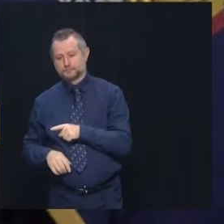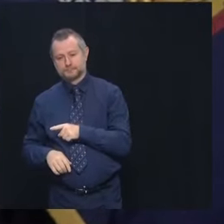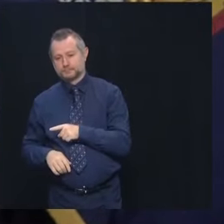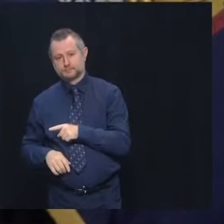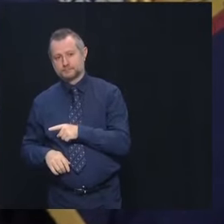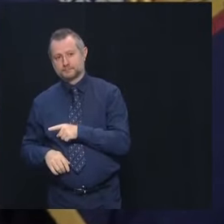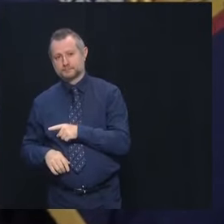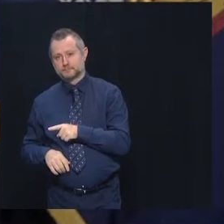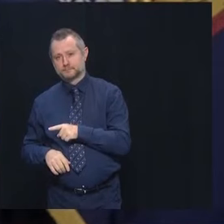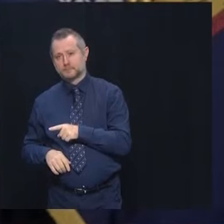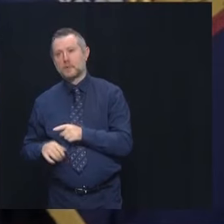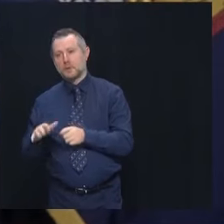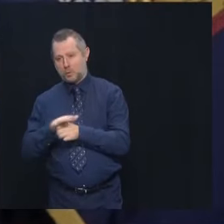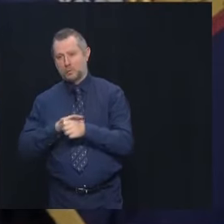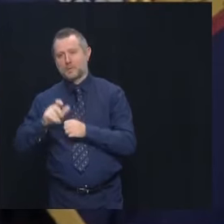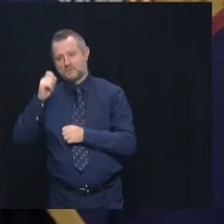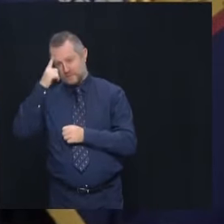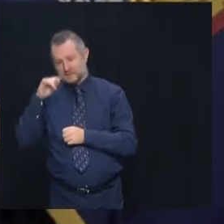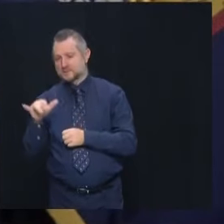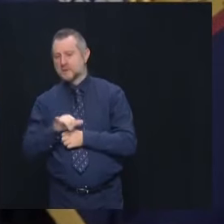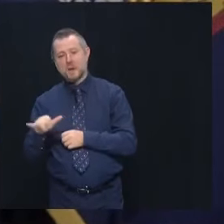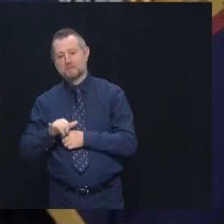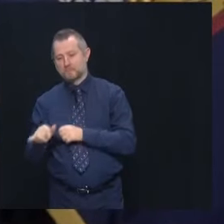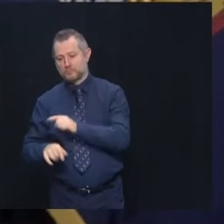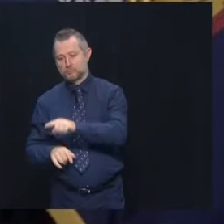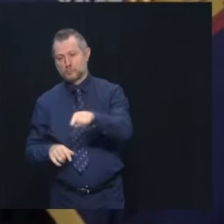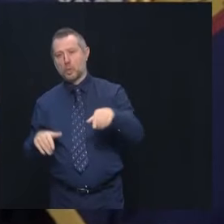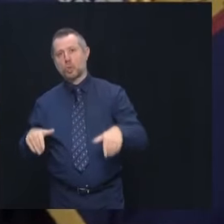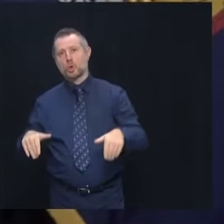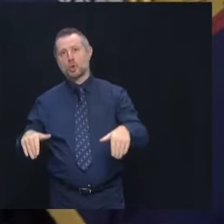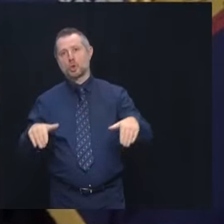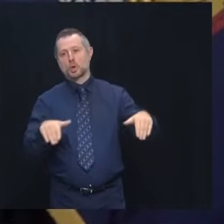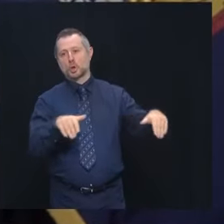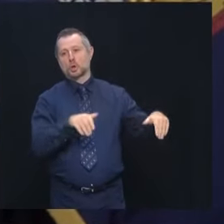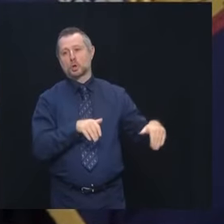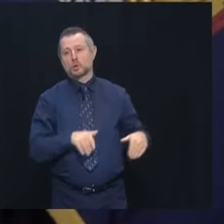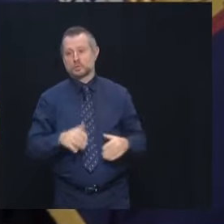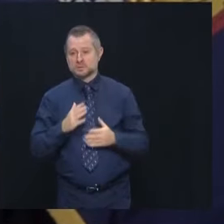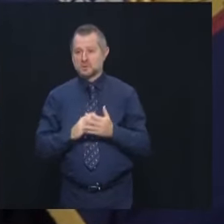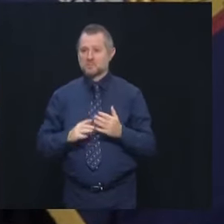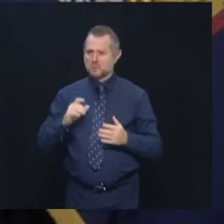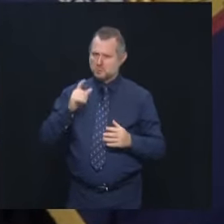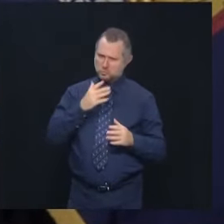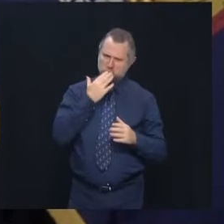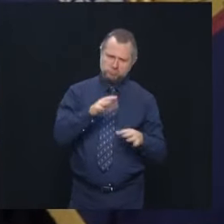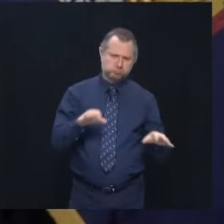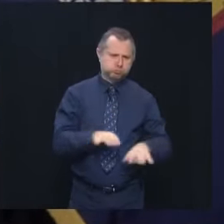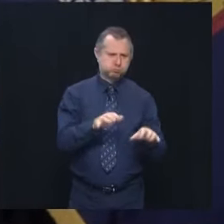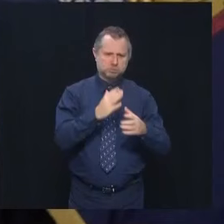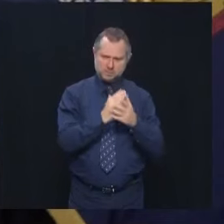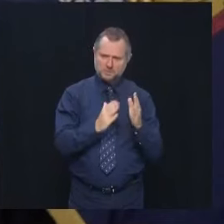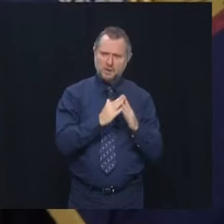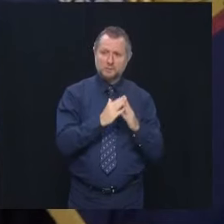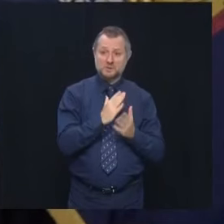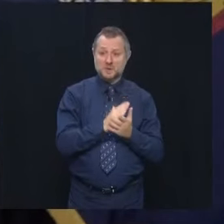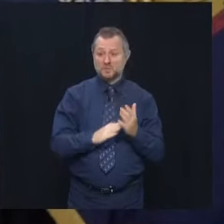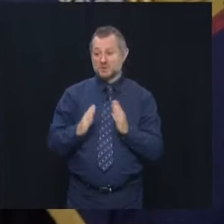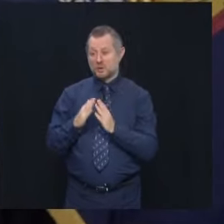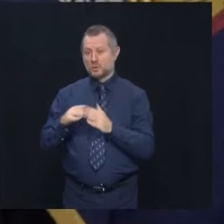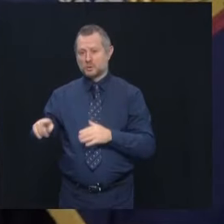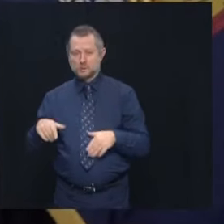It's local governments, plus or minus. Some are very aggressive, by the way, and do a great job. But some have been very